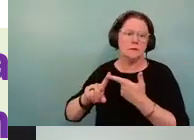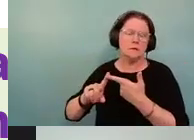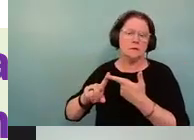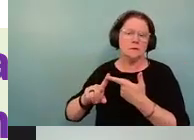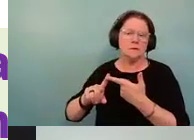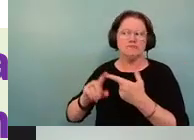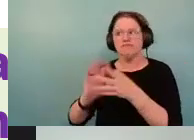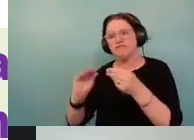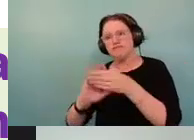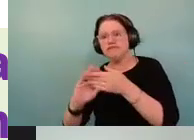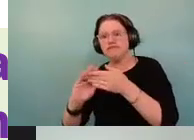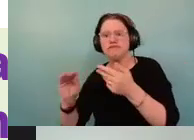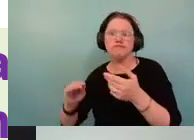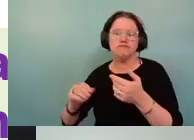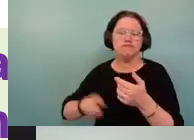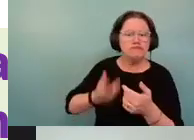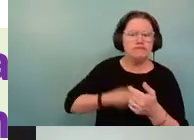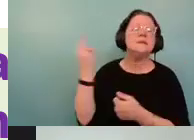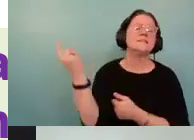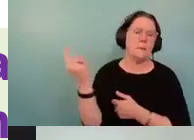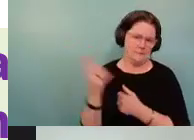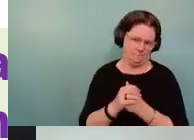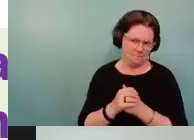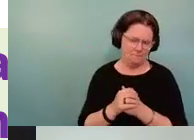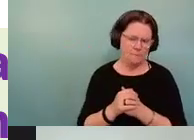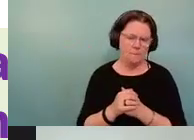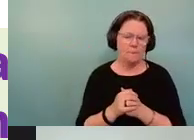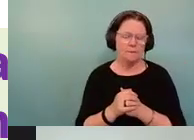therapy or whatever that might be that they need. So,